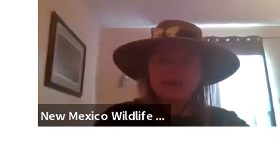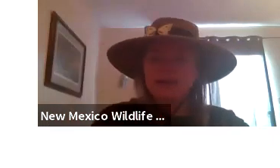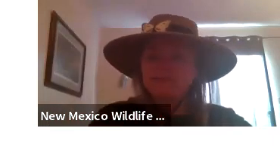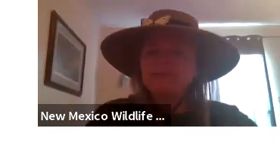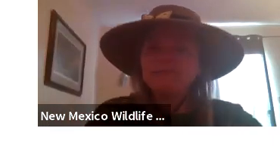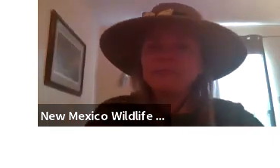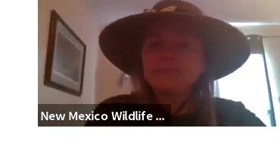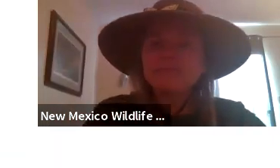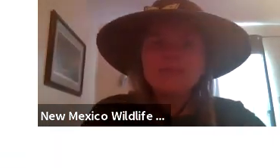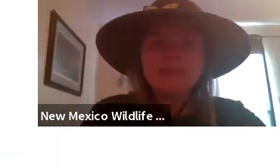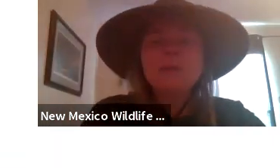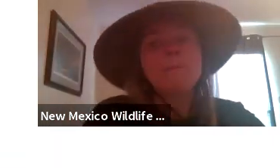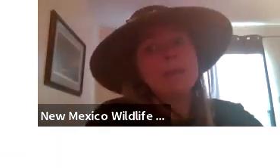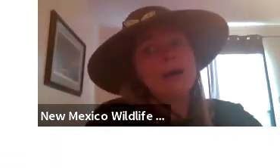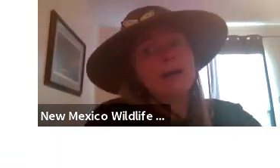lightning.